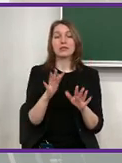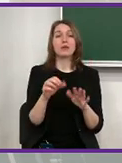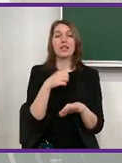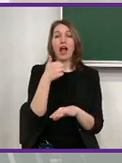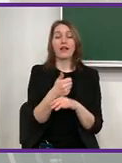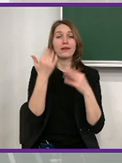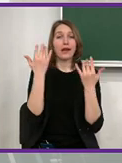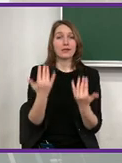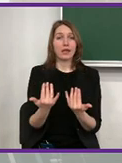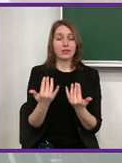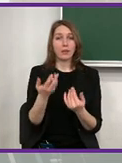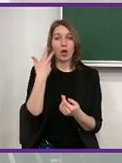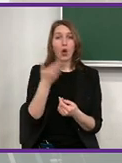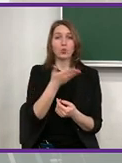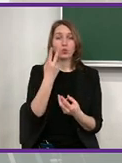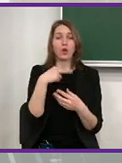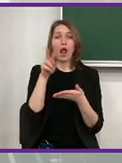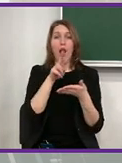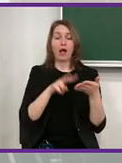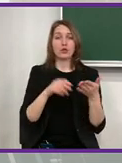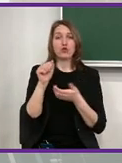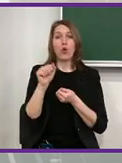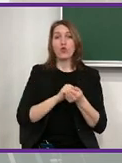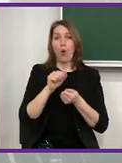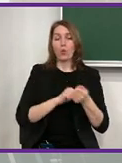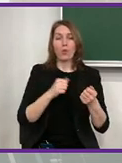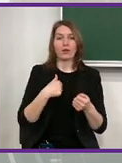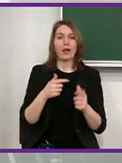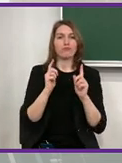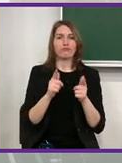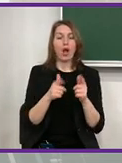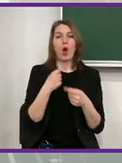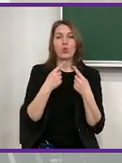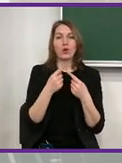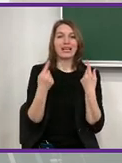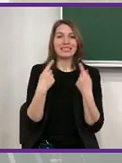looking at these documents. The main conclusion is that when you read these documents,